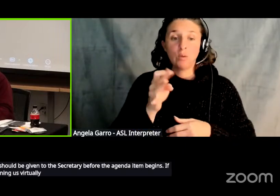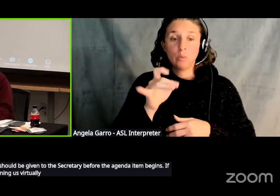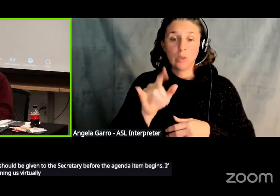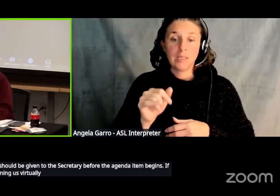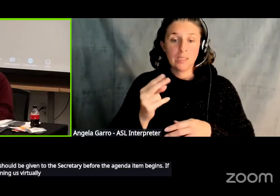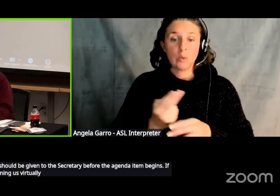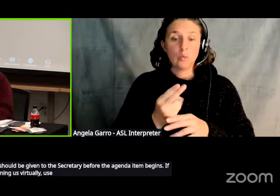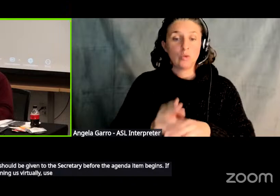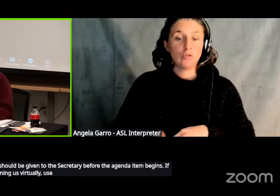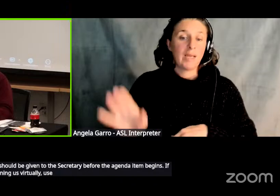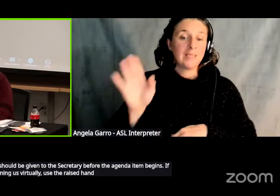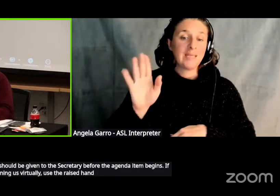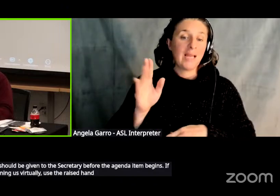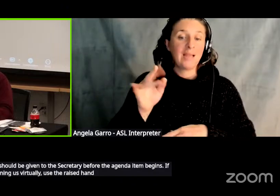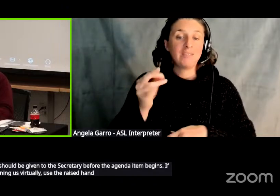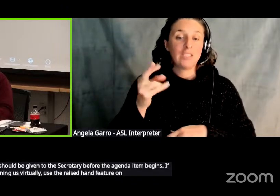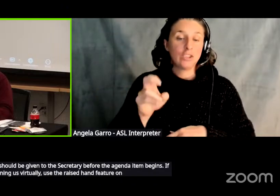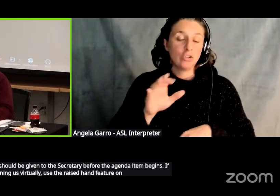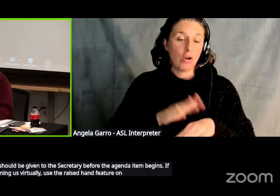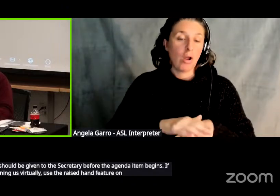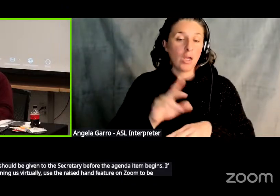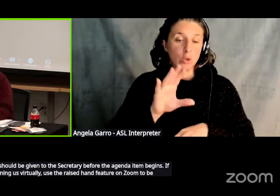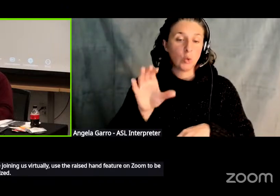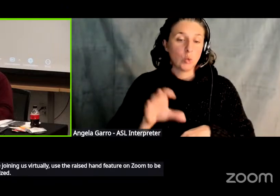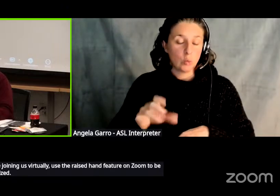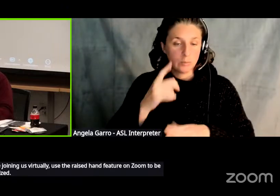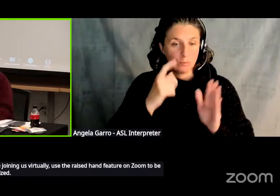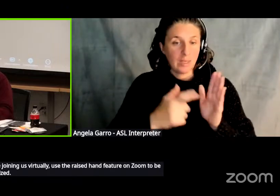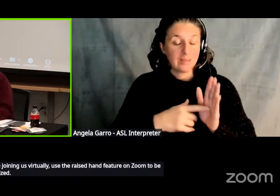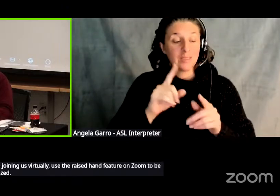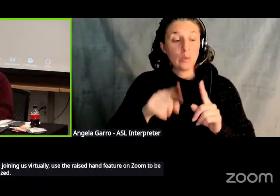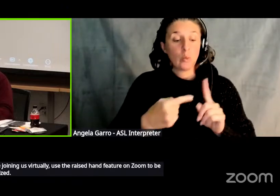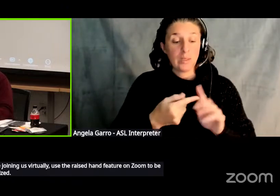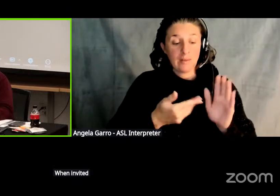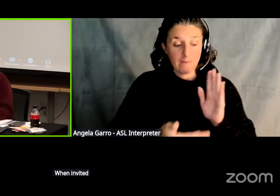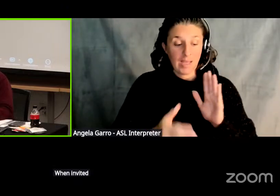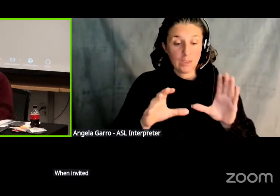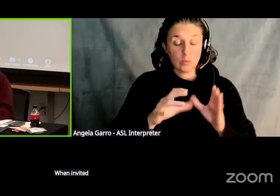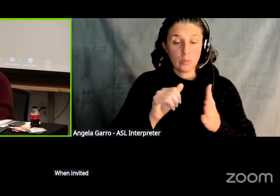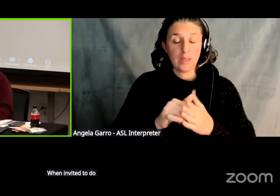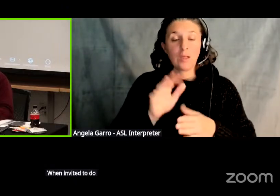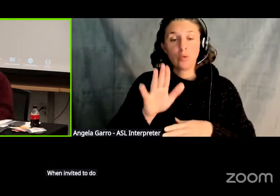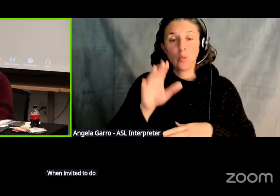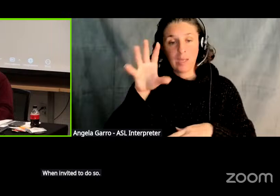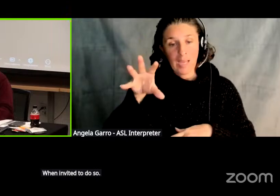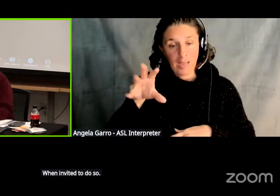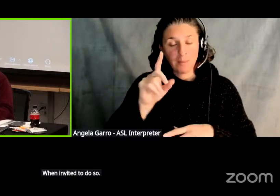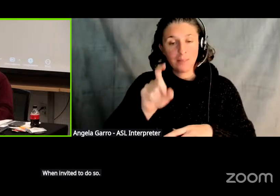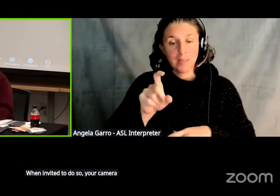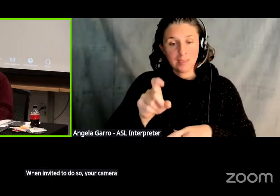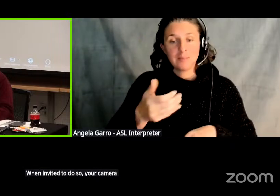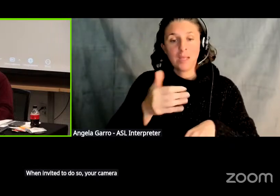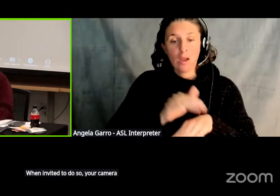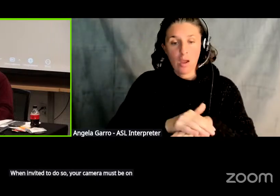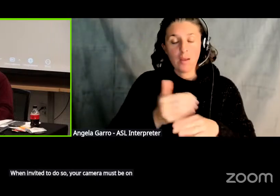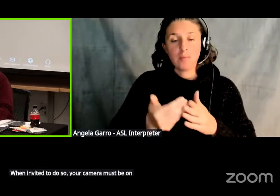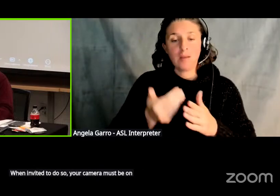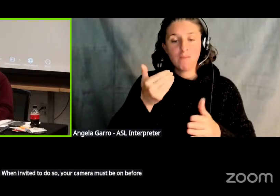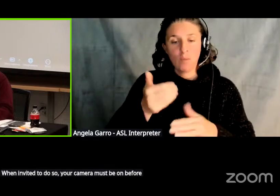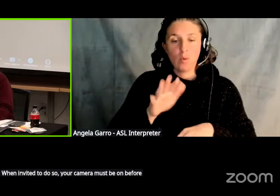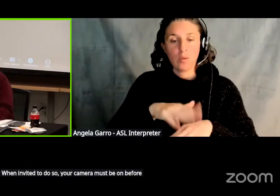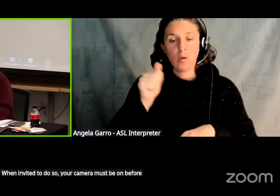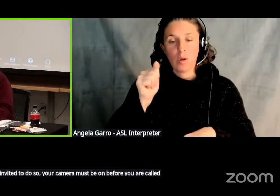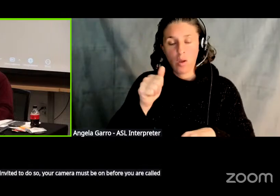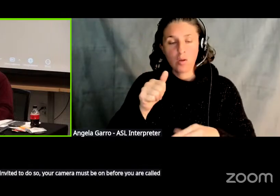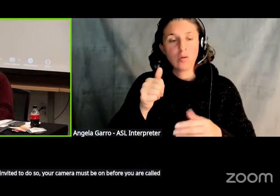raised hand feature on Zoom to be recognized. When invited to do so, your camera must be on before you are called upon